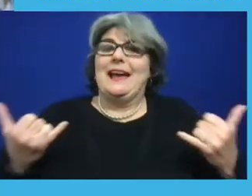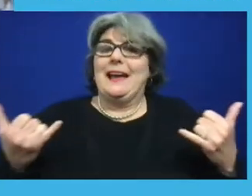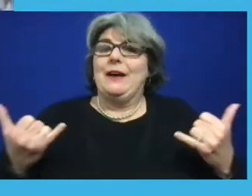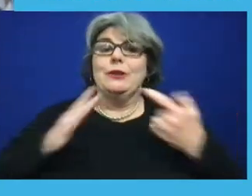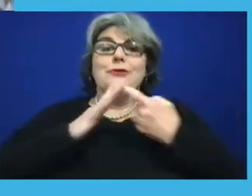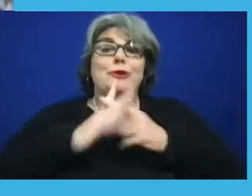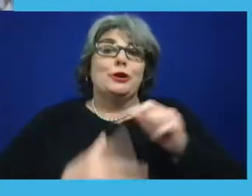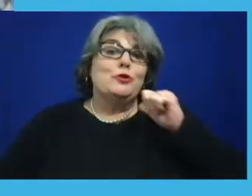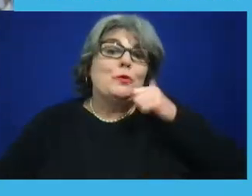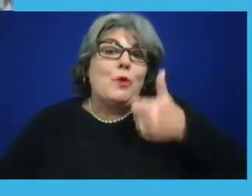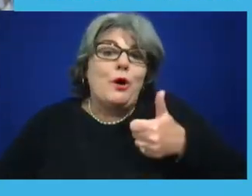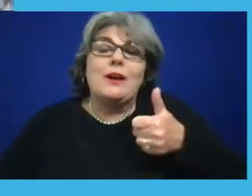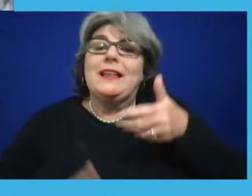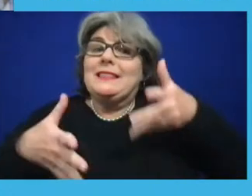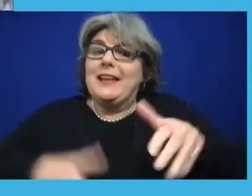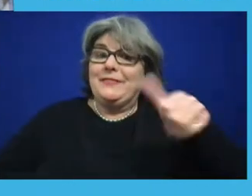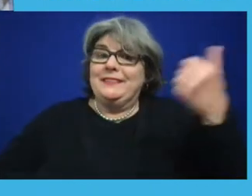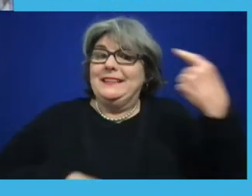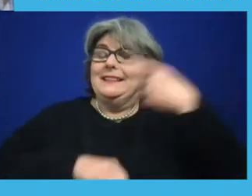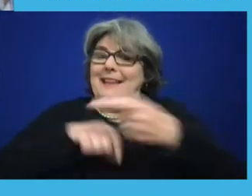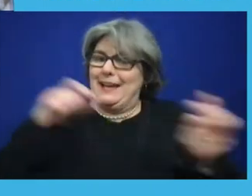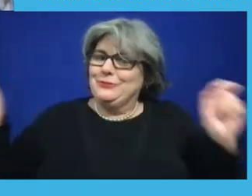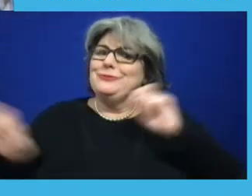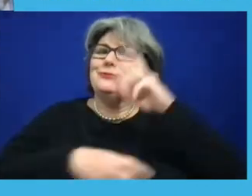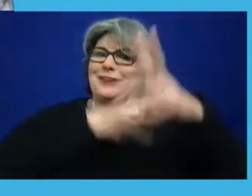Because, Georgia, our time is now.